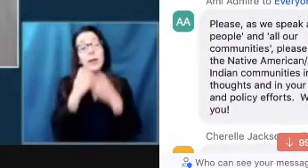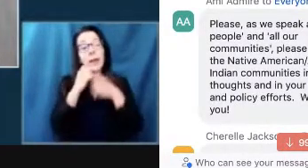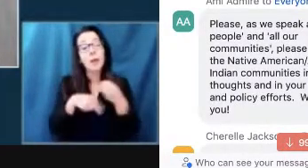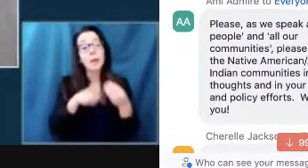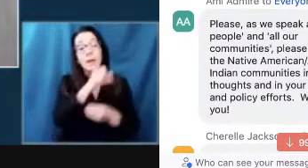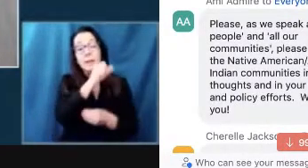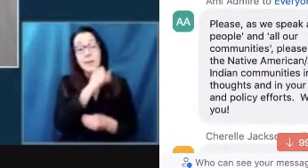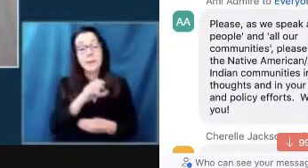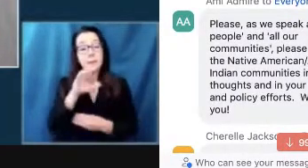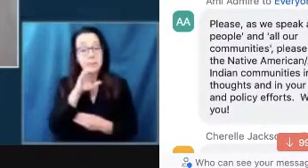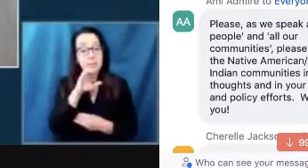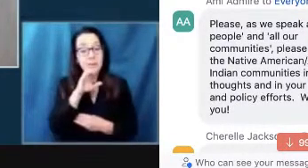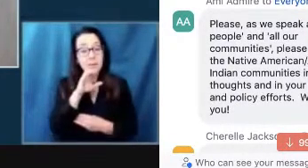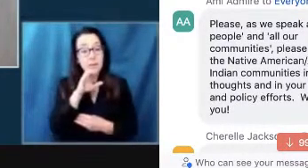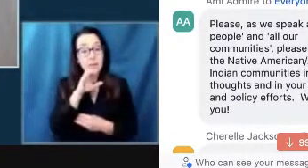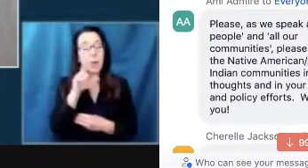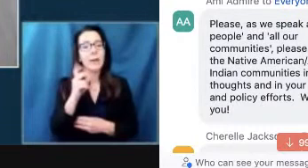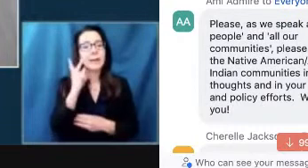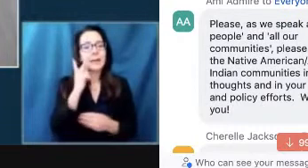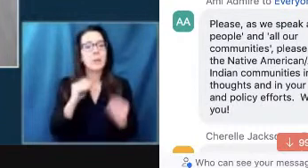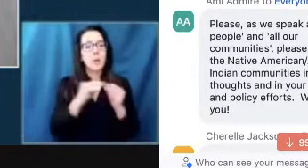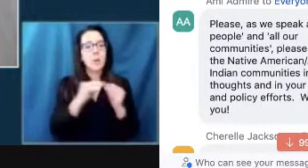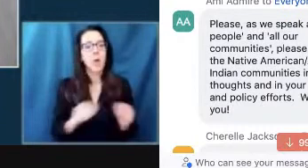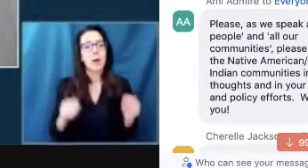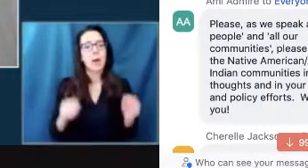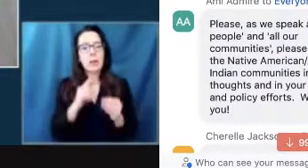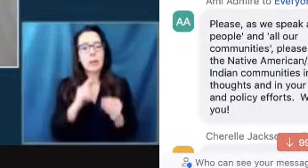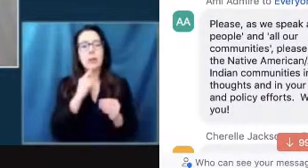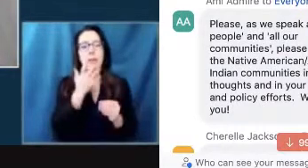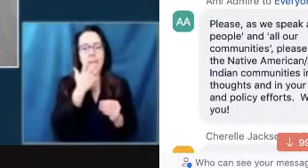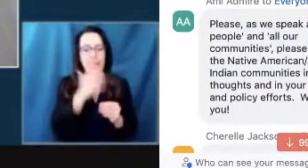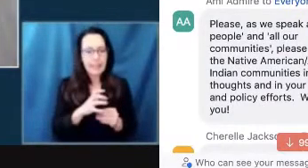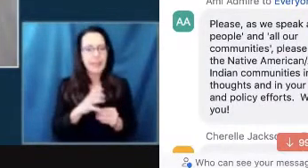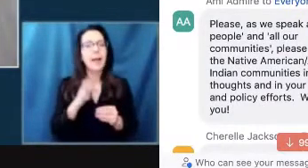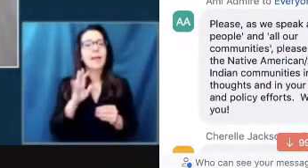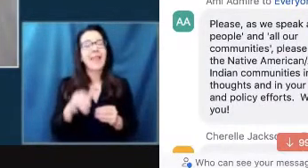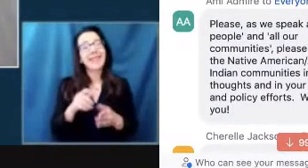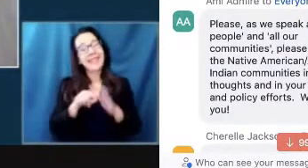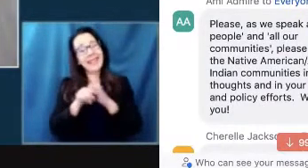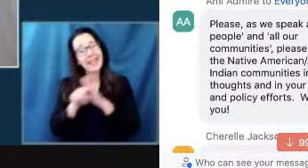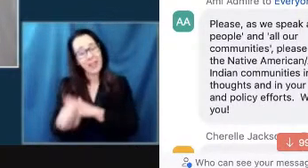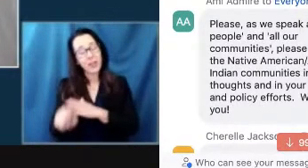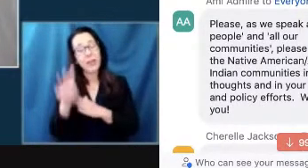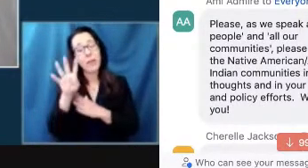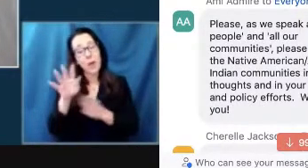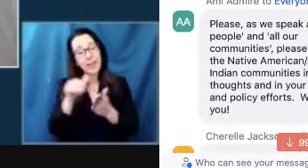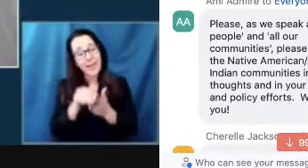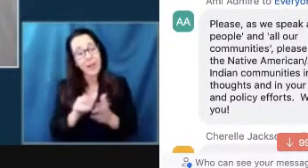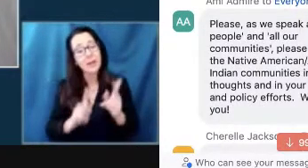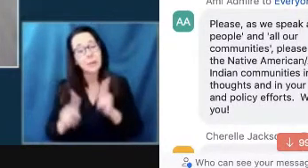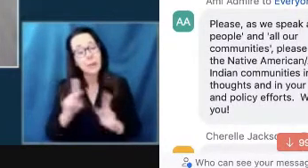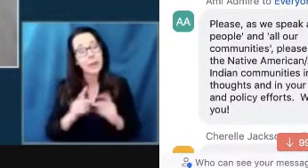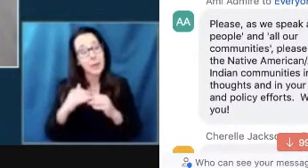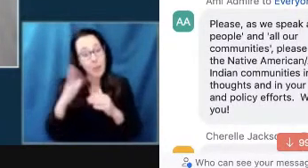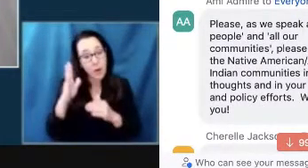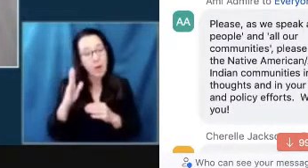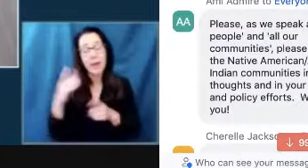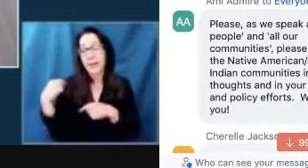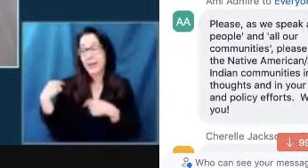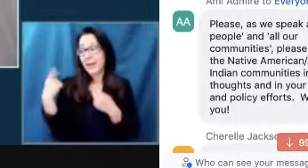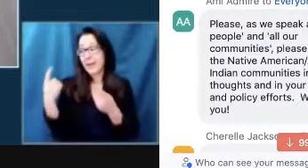and more extreme heat incidents like the ones that have killed 4,000 people or more in California in the last